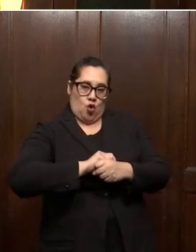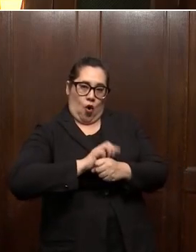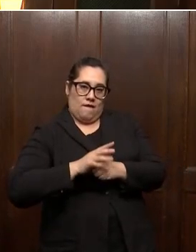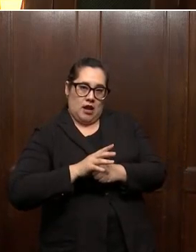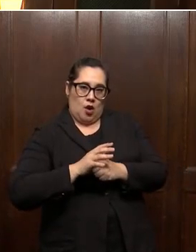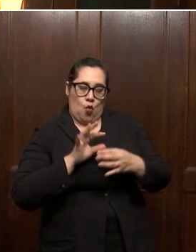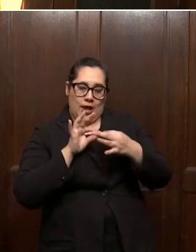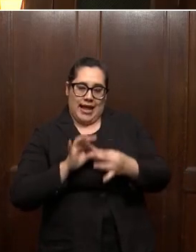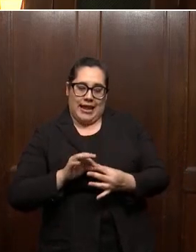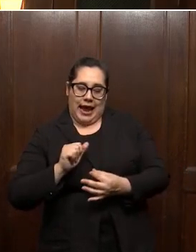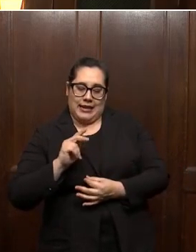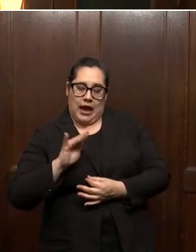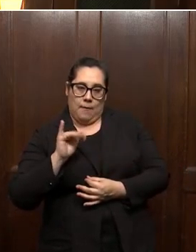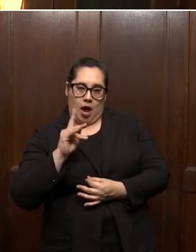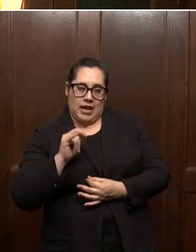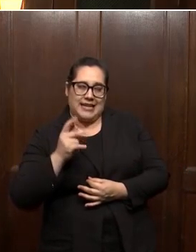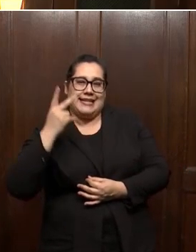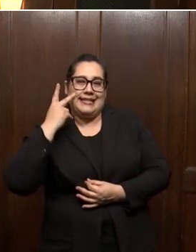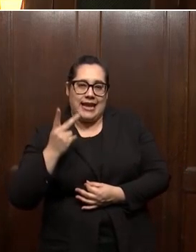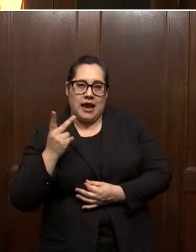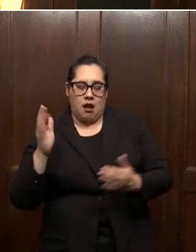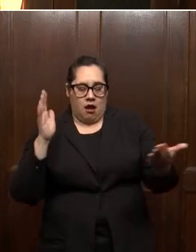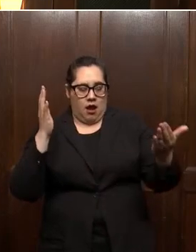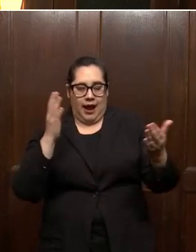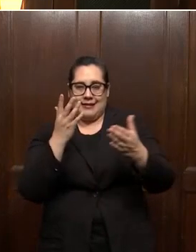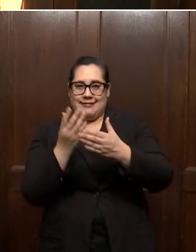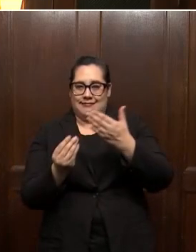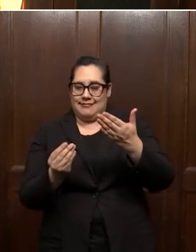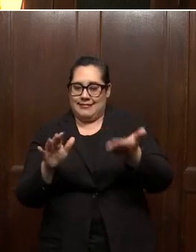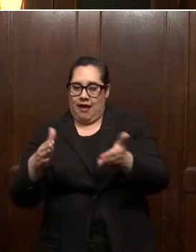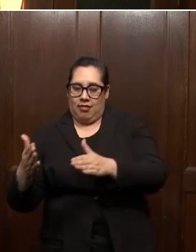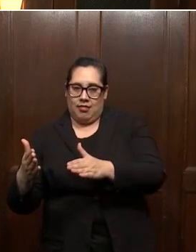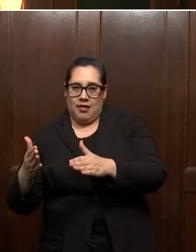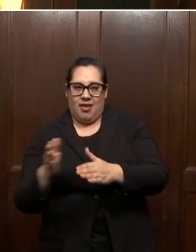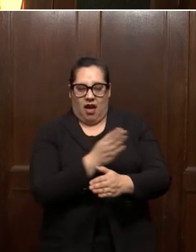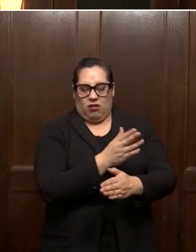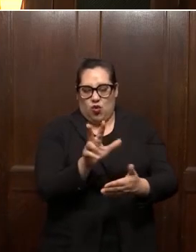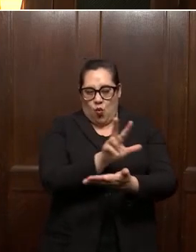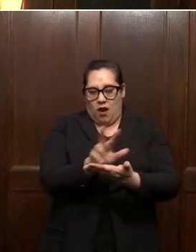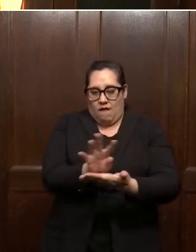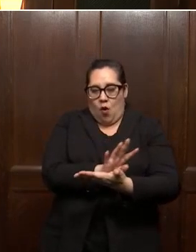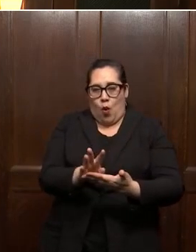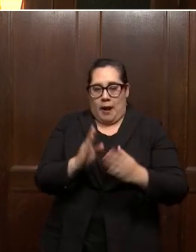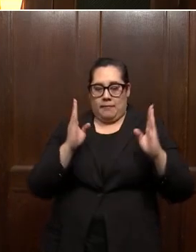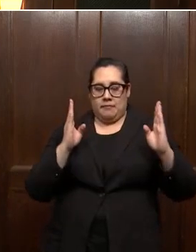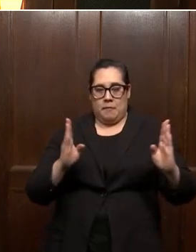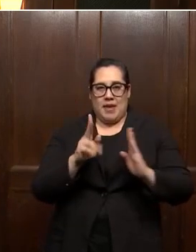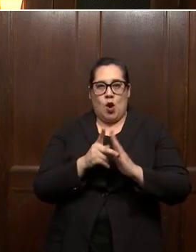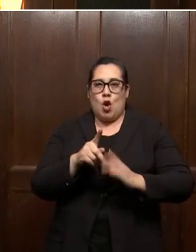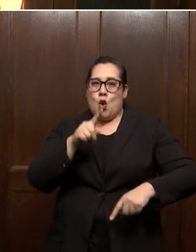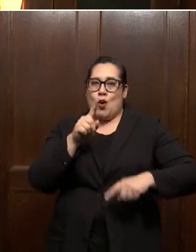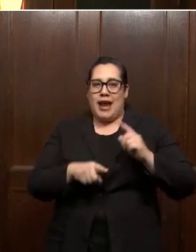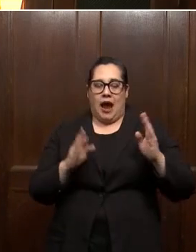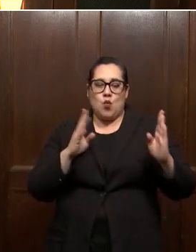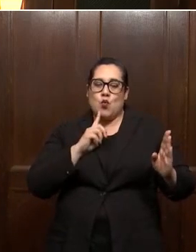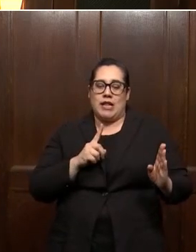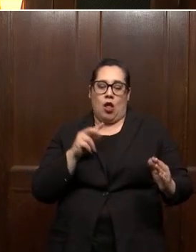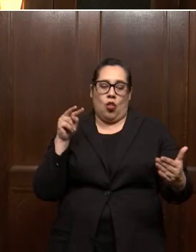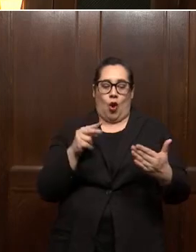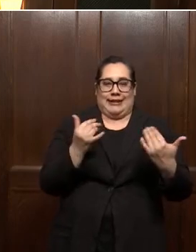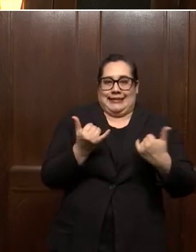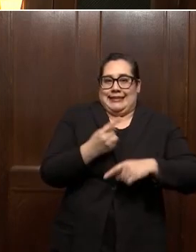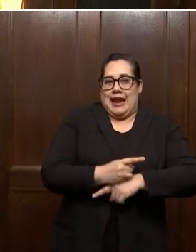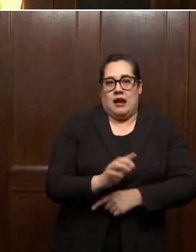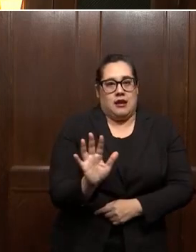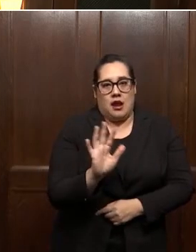related antibodies to seeing the number of deaths that can come in that 3 or 4 week period. So you can't take the snapshot of deaths today.